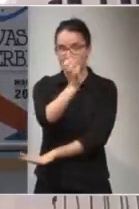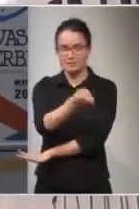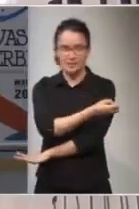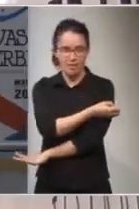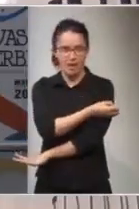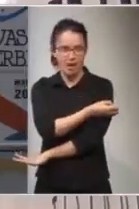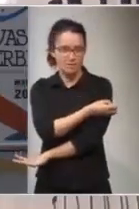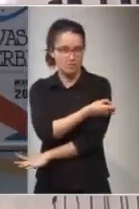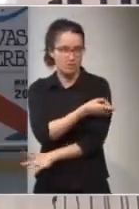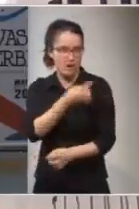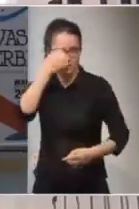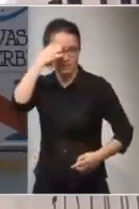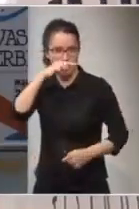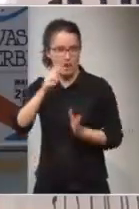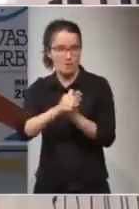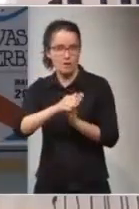how to install.